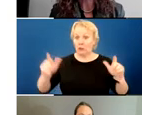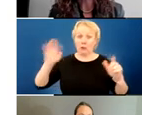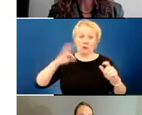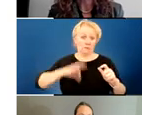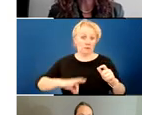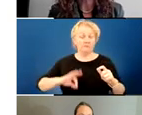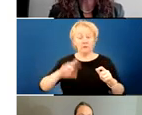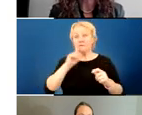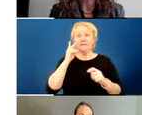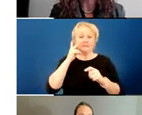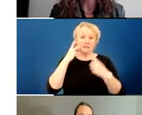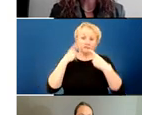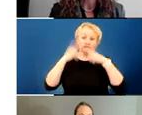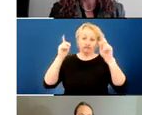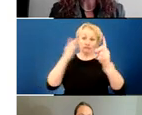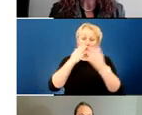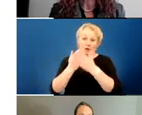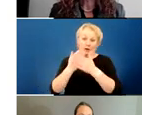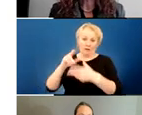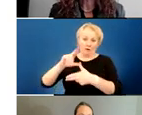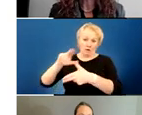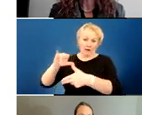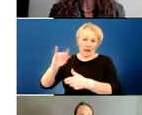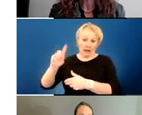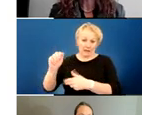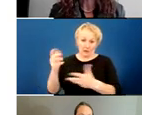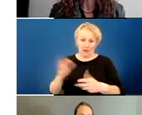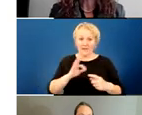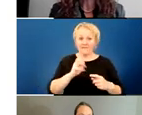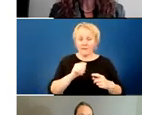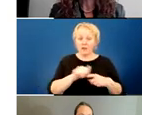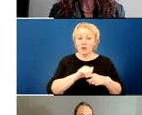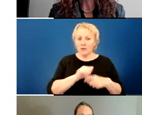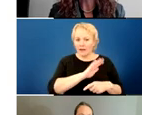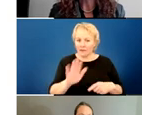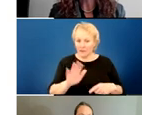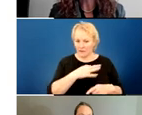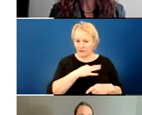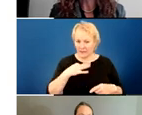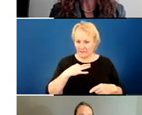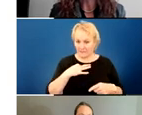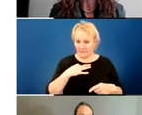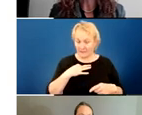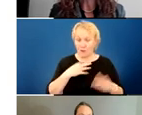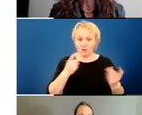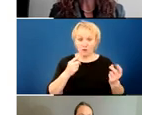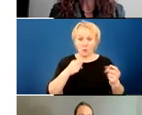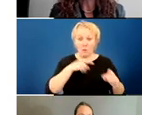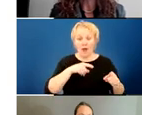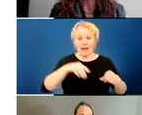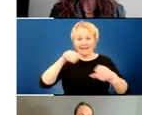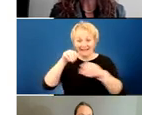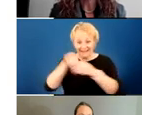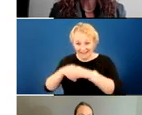working wonders with Hurricane Ida, is that FEMA has trained staff to verify the documents on site while conducting